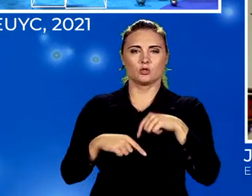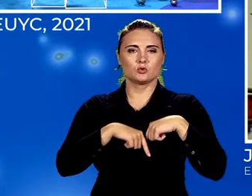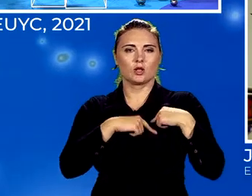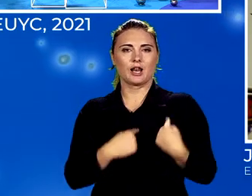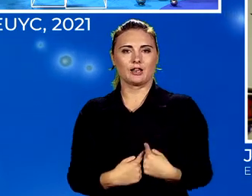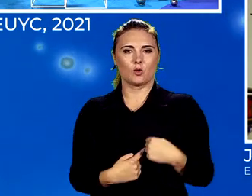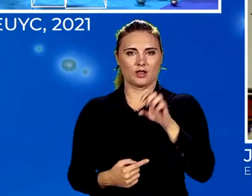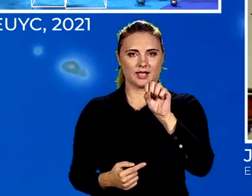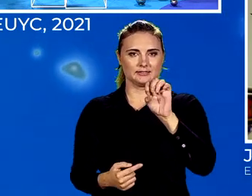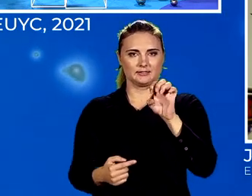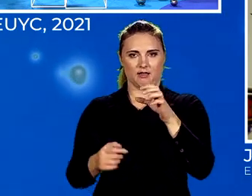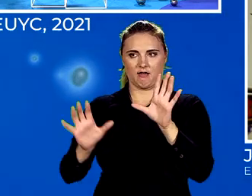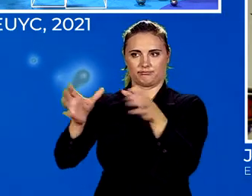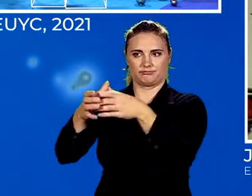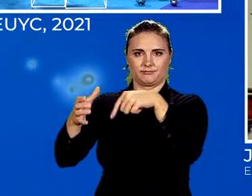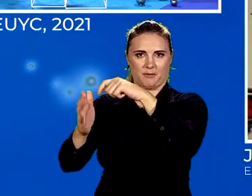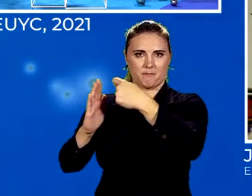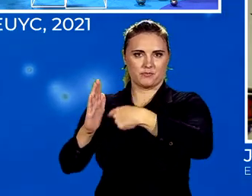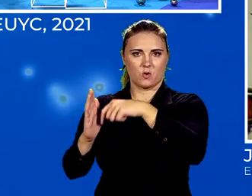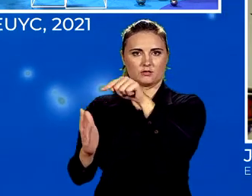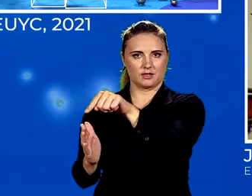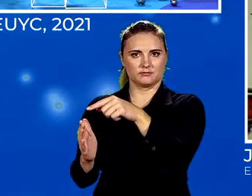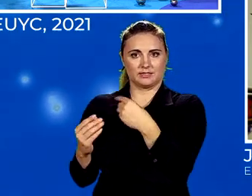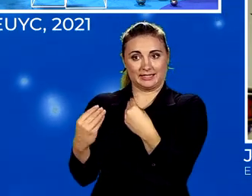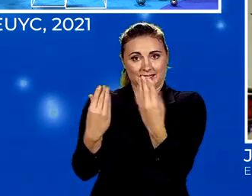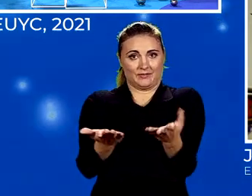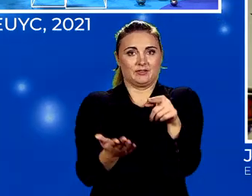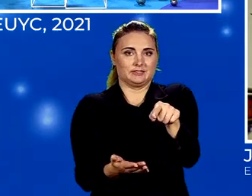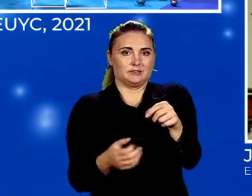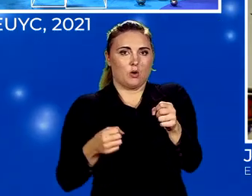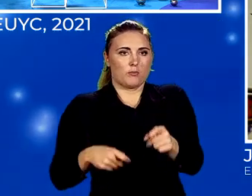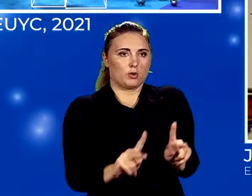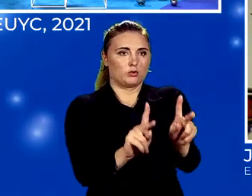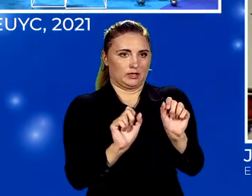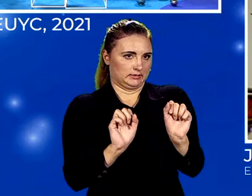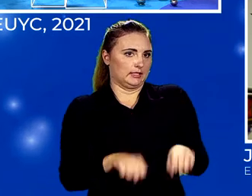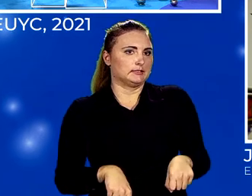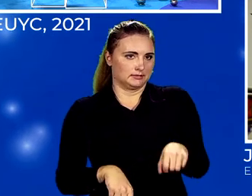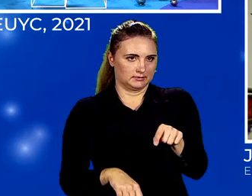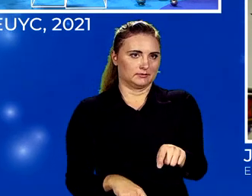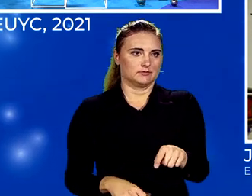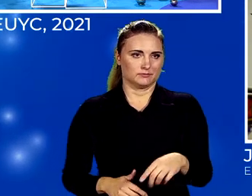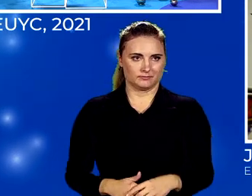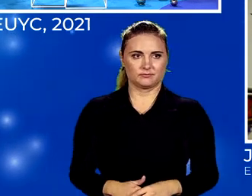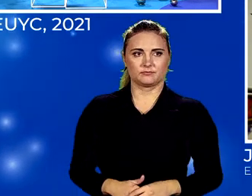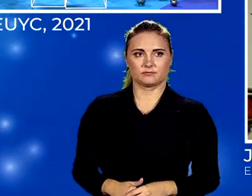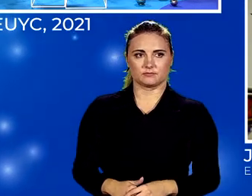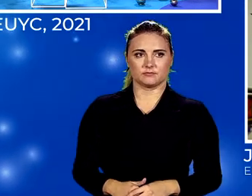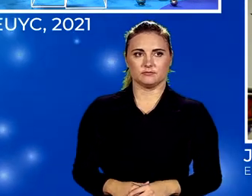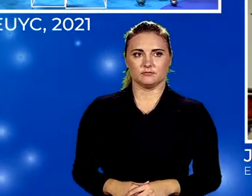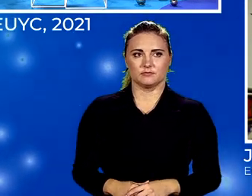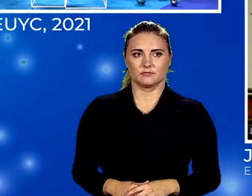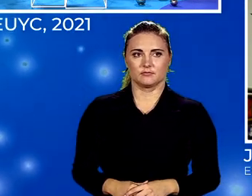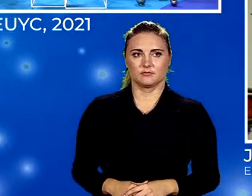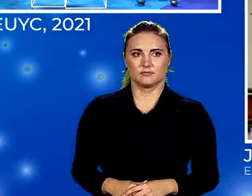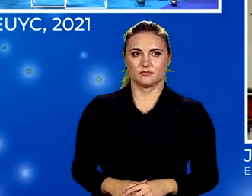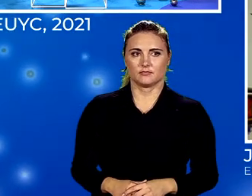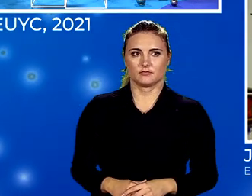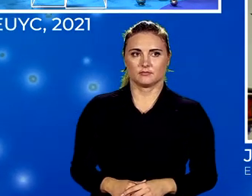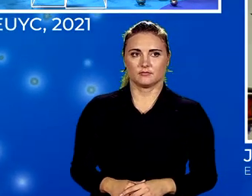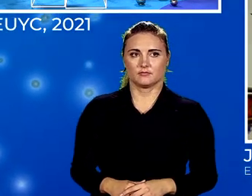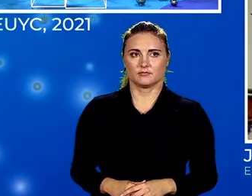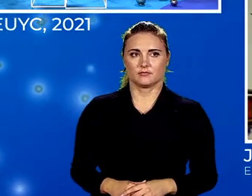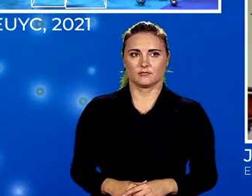But we know that sometimes there have been issues, and this is not from a Council of Europe perspective, but rather from my contact with the National Youth Council.